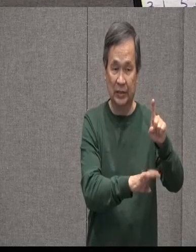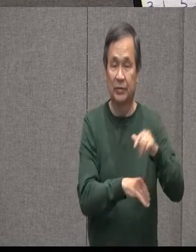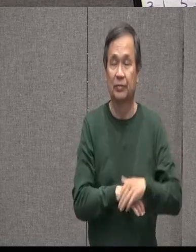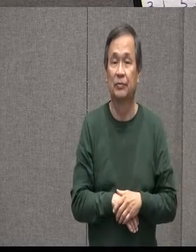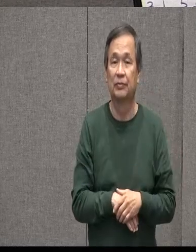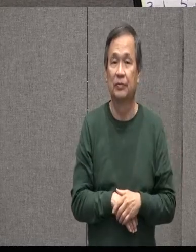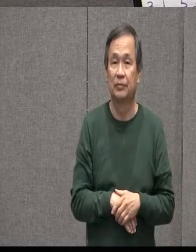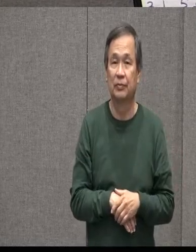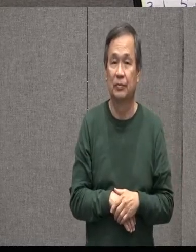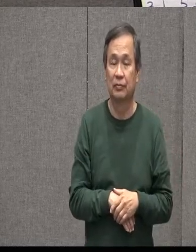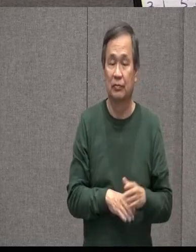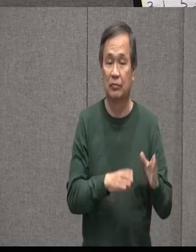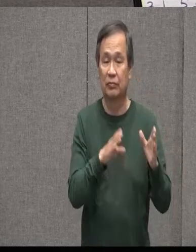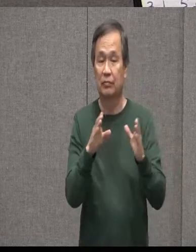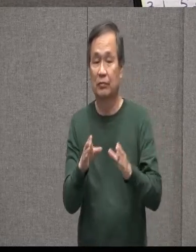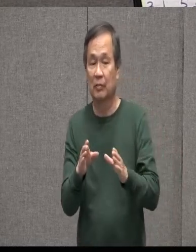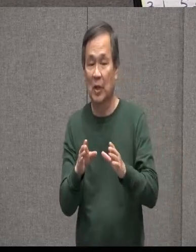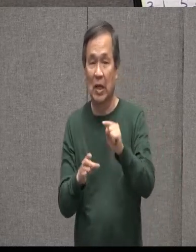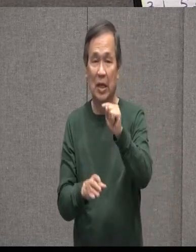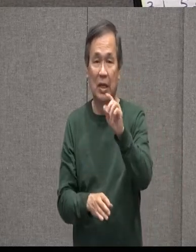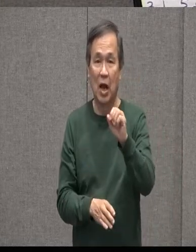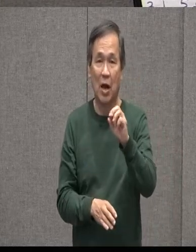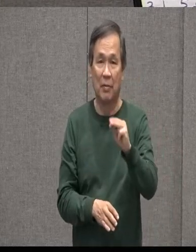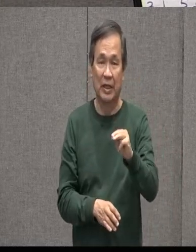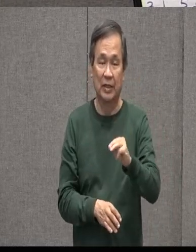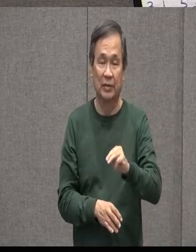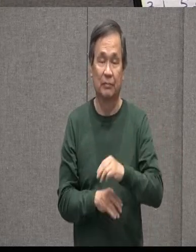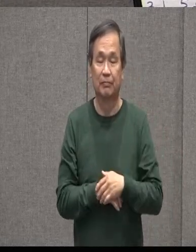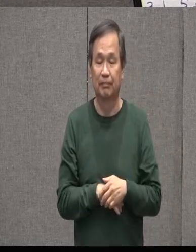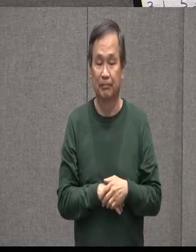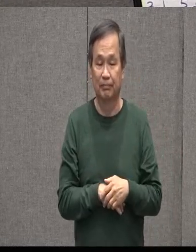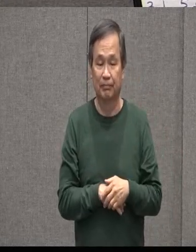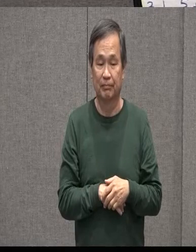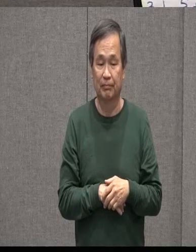different. So let's look at number 4.